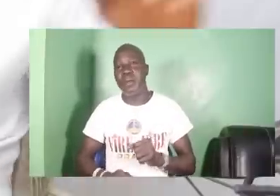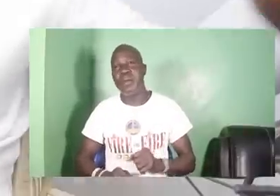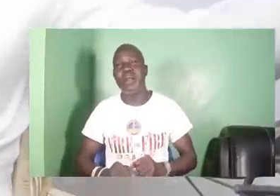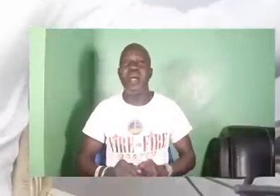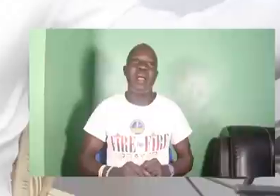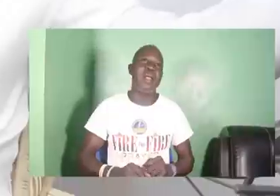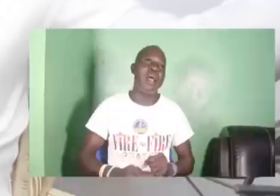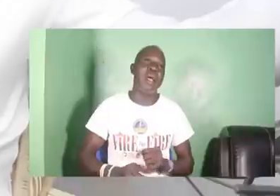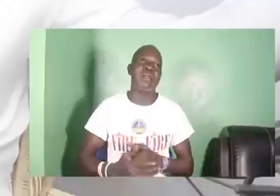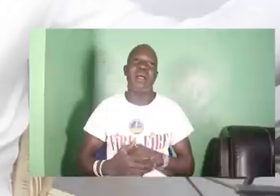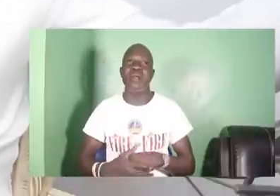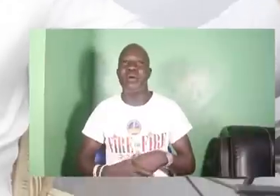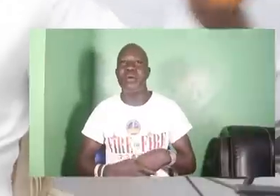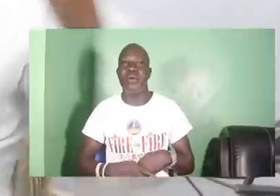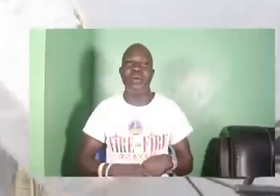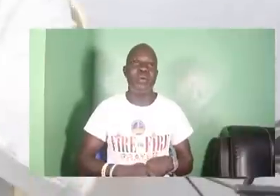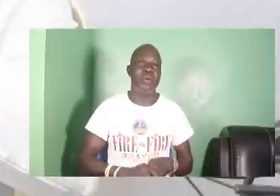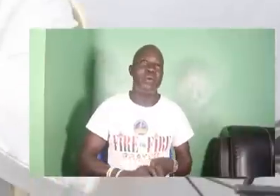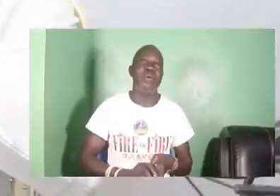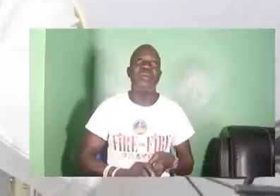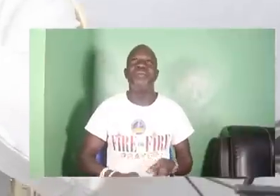lari ba do je atari o